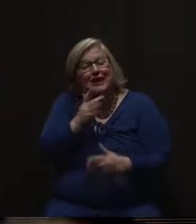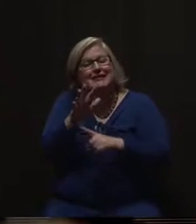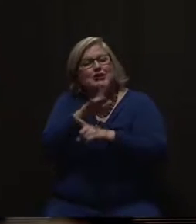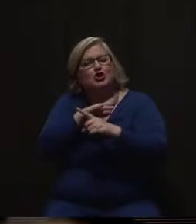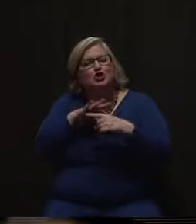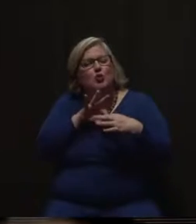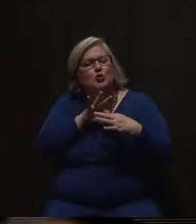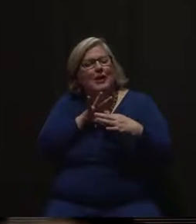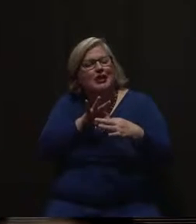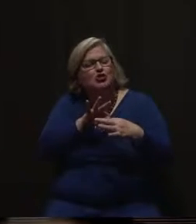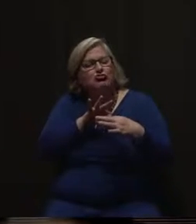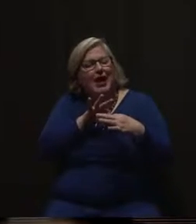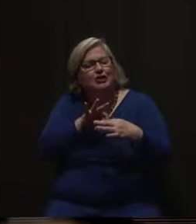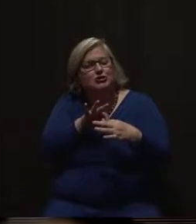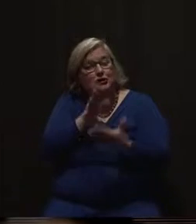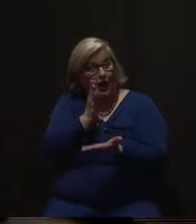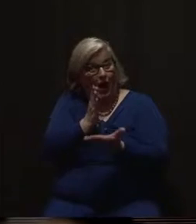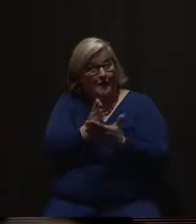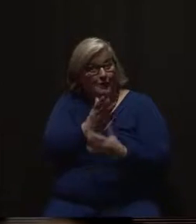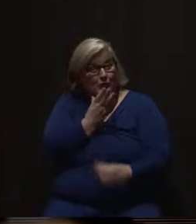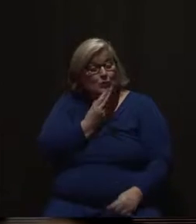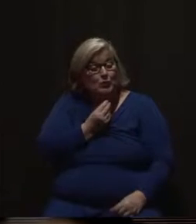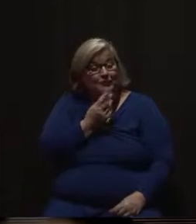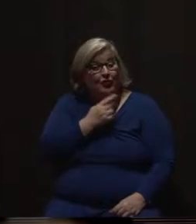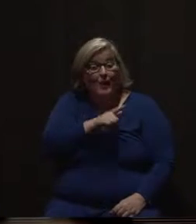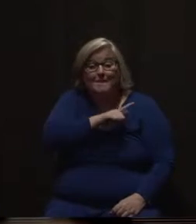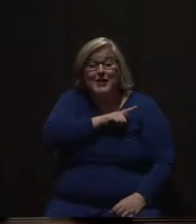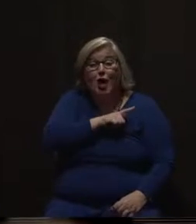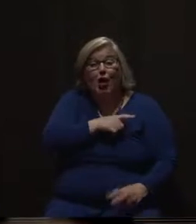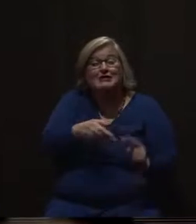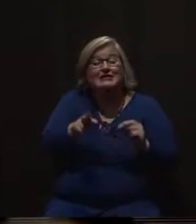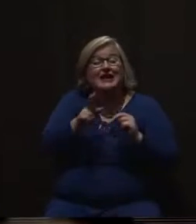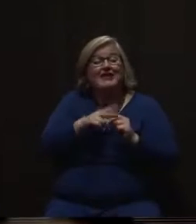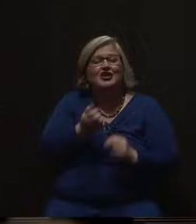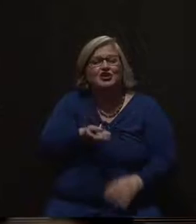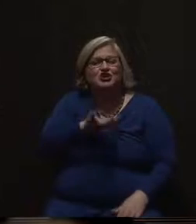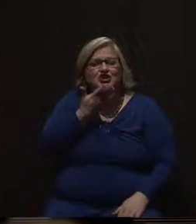useful, because if there's shame, you don't have to rule